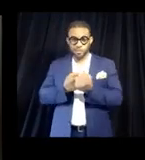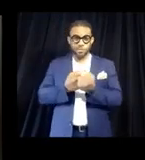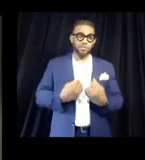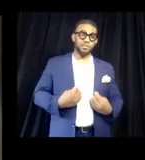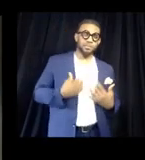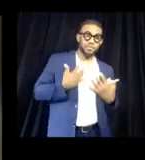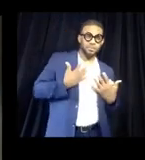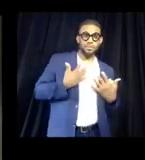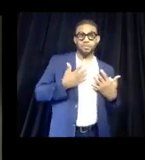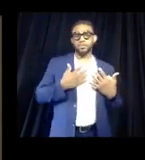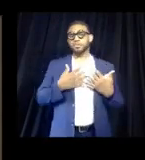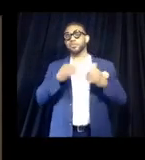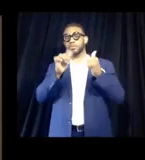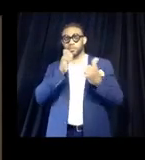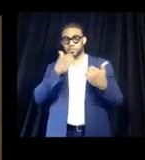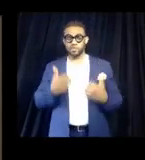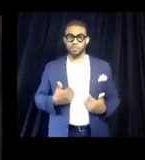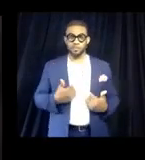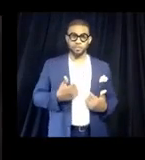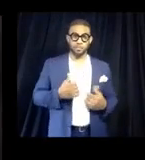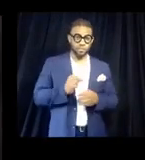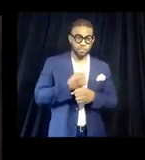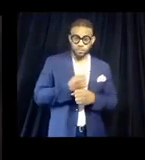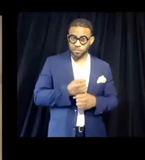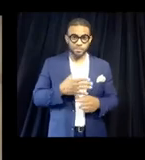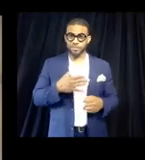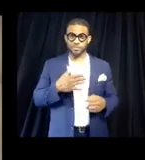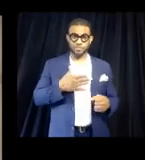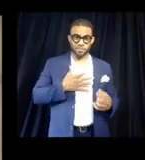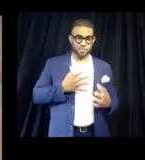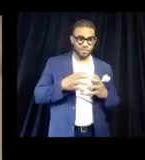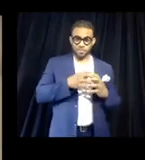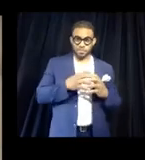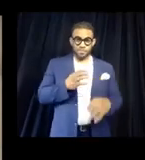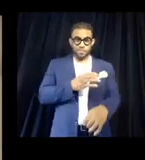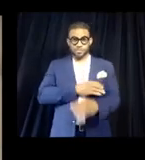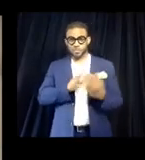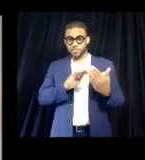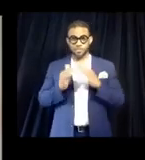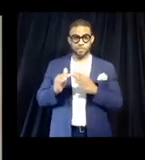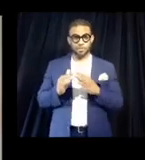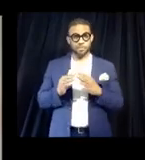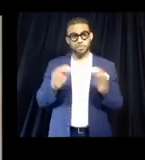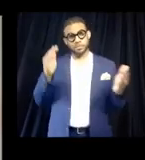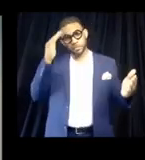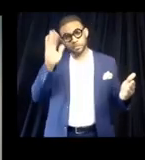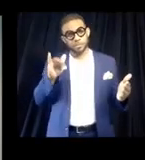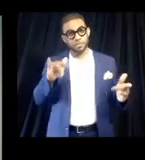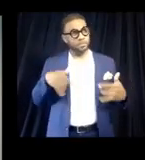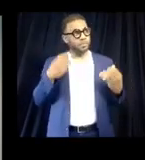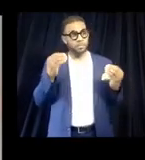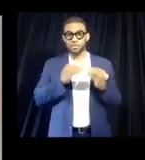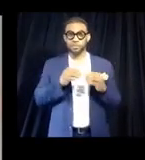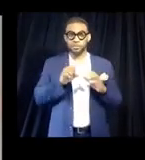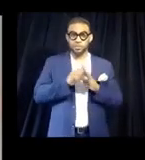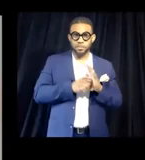supported, inspired, and therefore shaped who I am, creating my intersecting and powerful community, knowing that